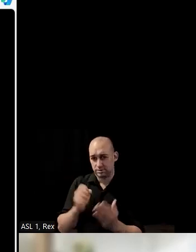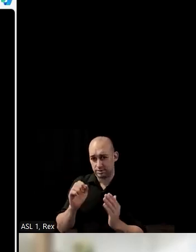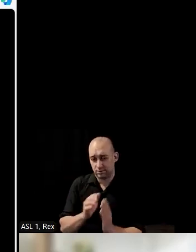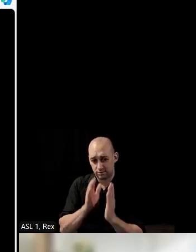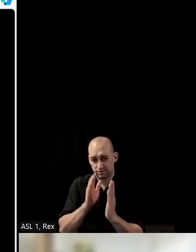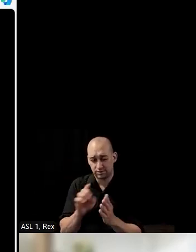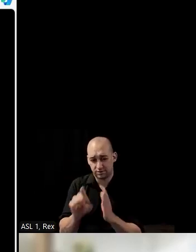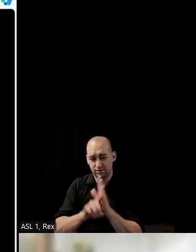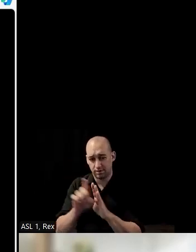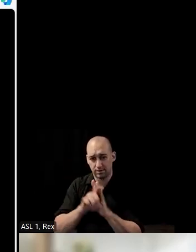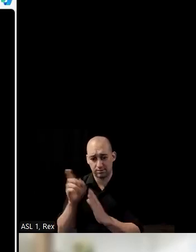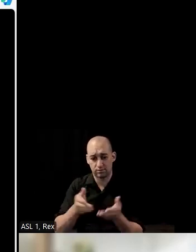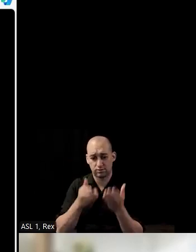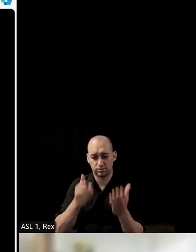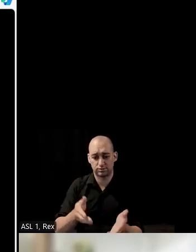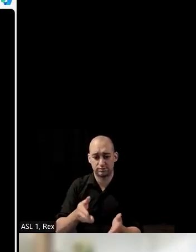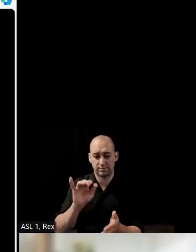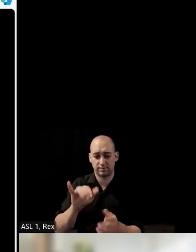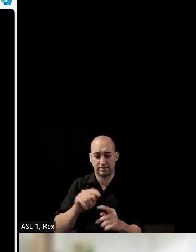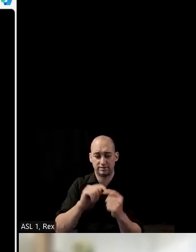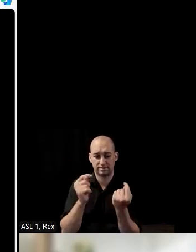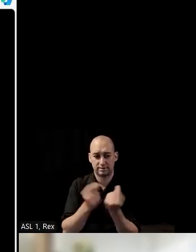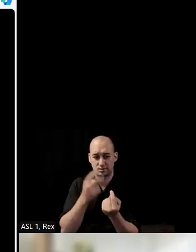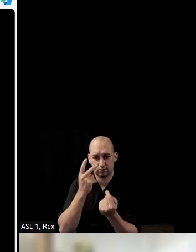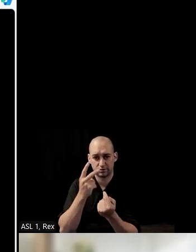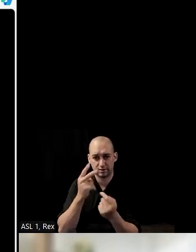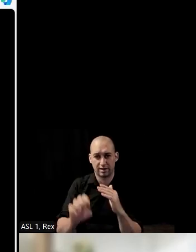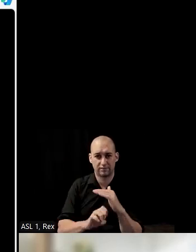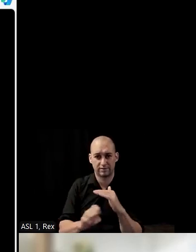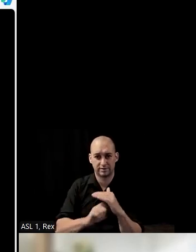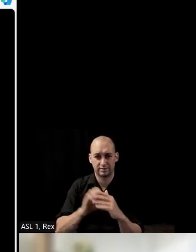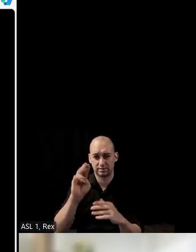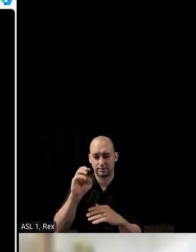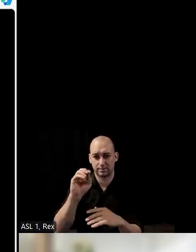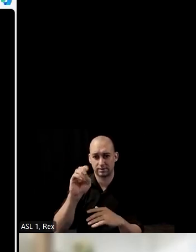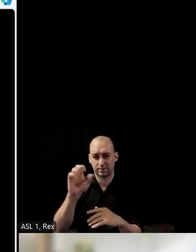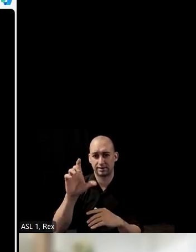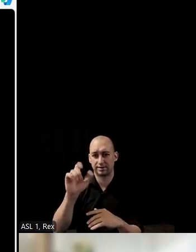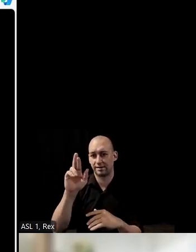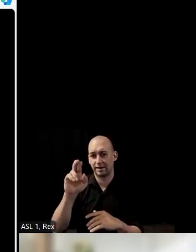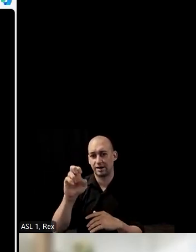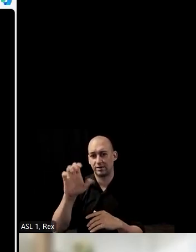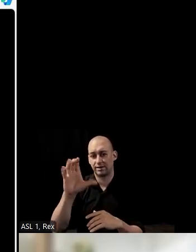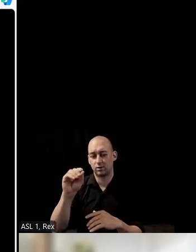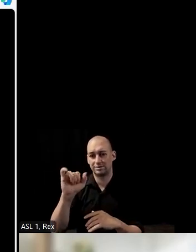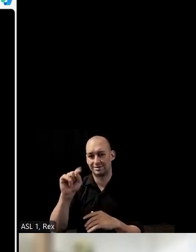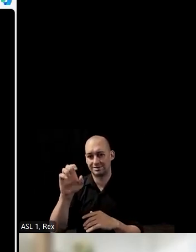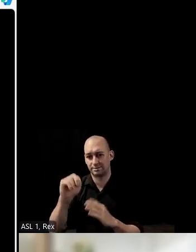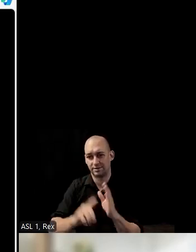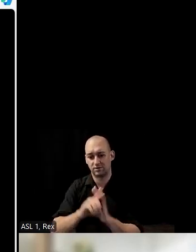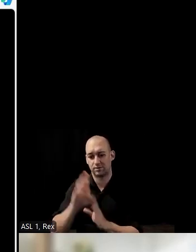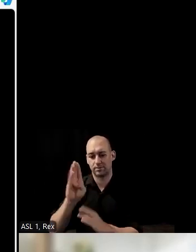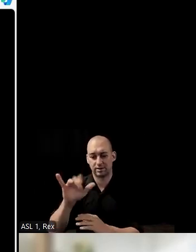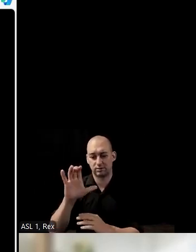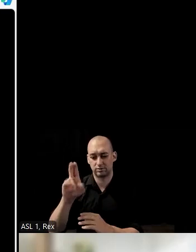proposal. A CDA team actually looked at evidence-based model and selected the Care Ecosystem program, which was developed by UCSF. And